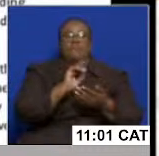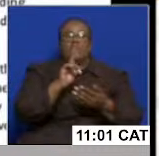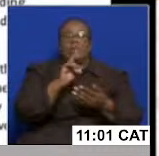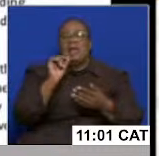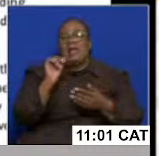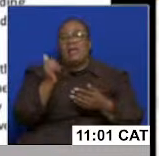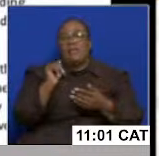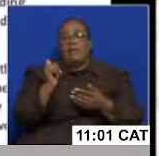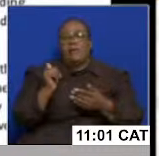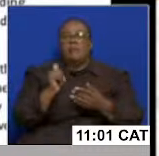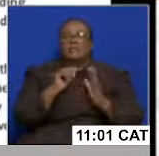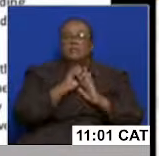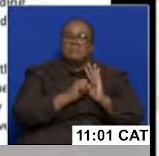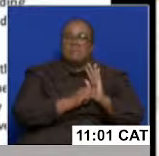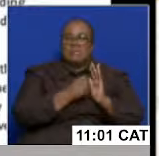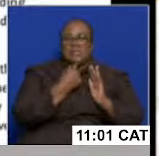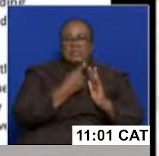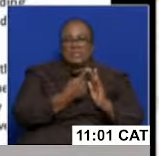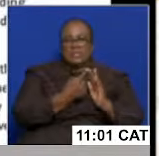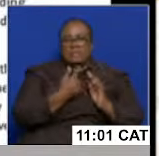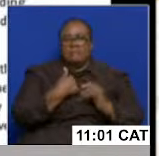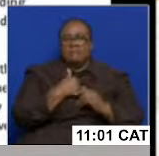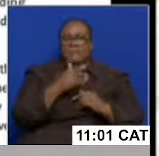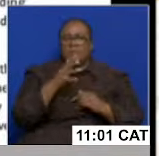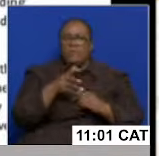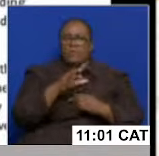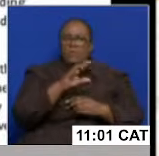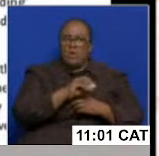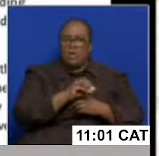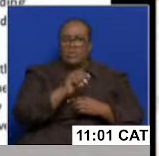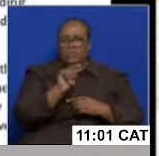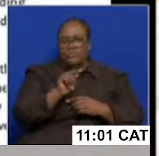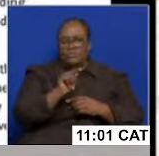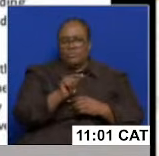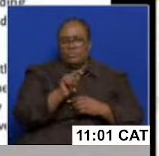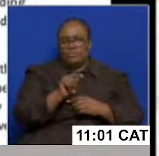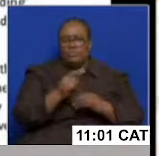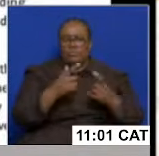ask you to have regard there to paragraph 2.